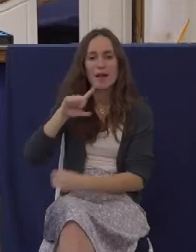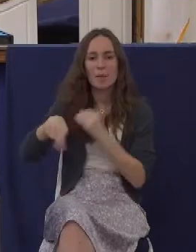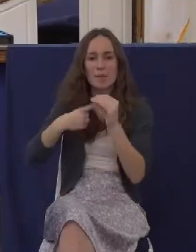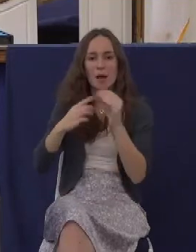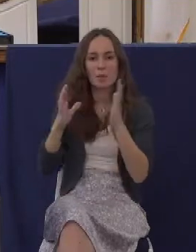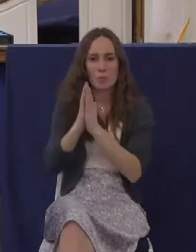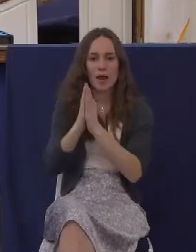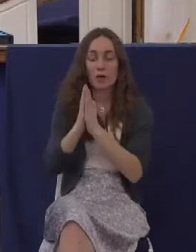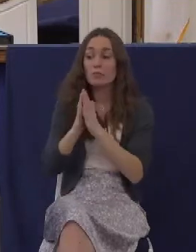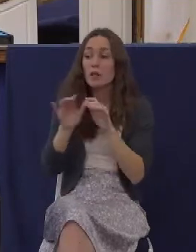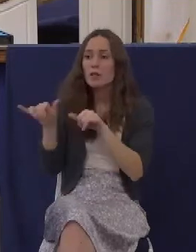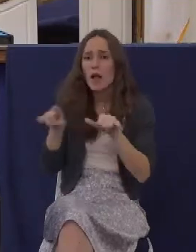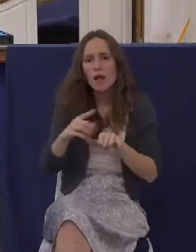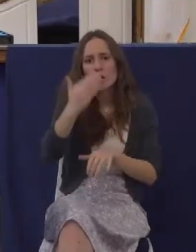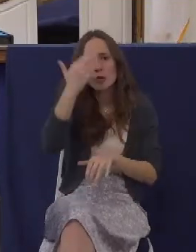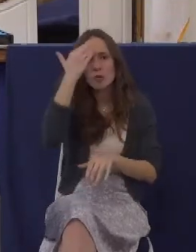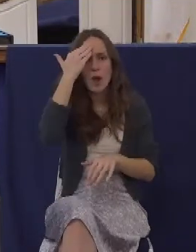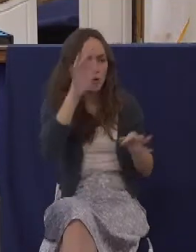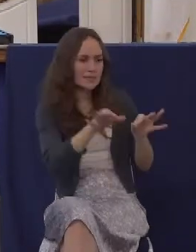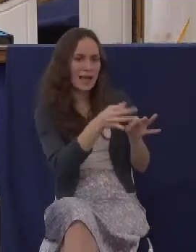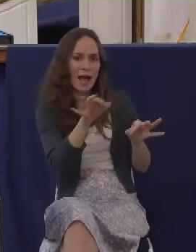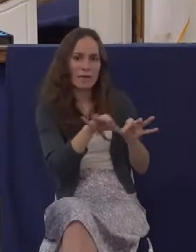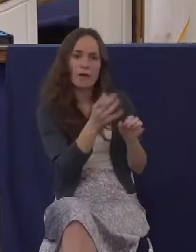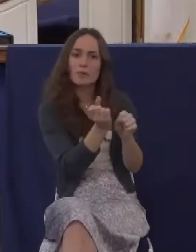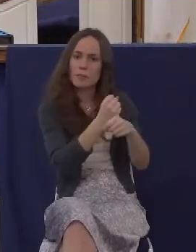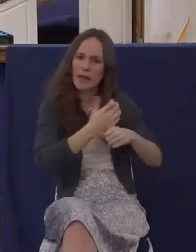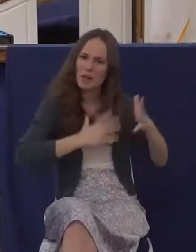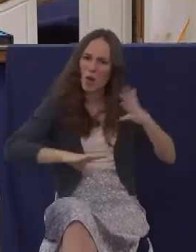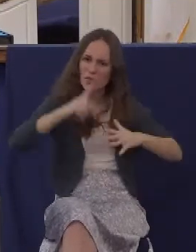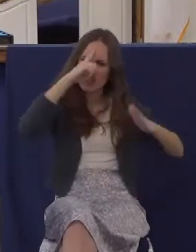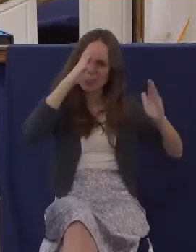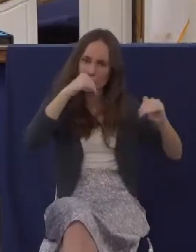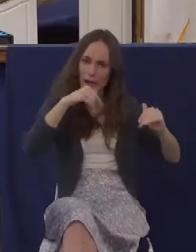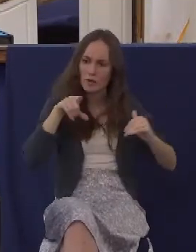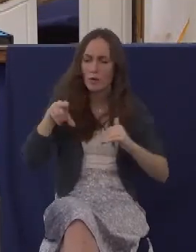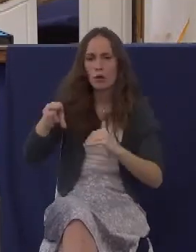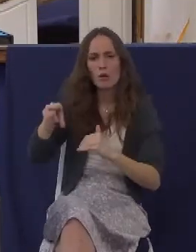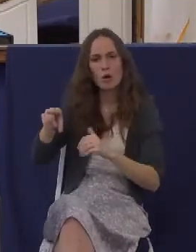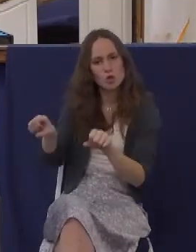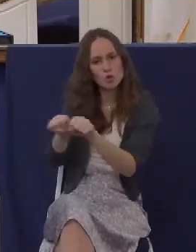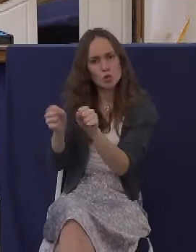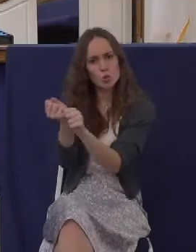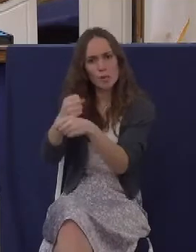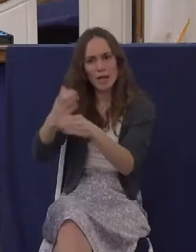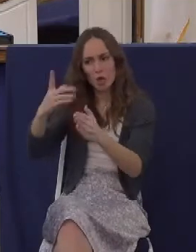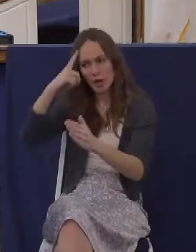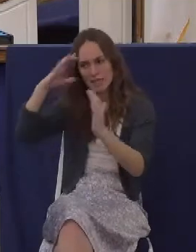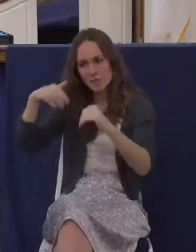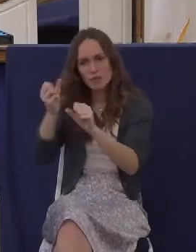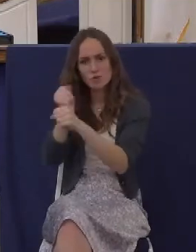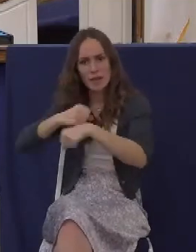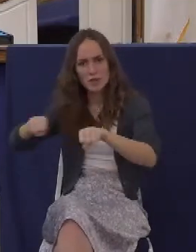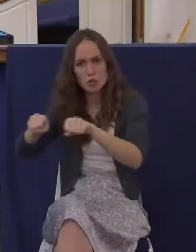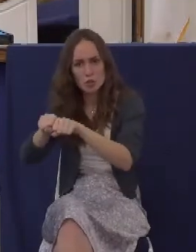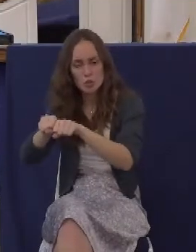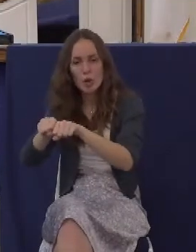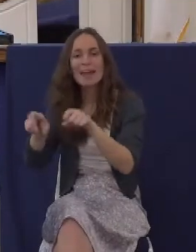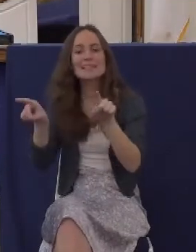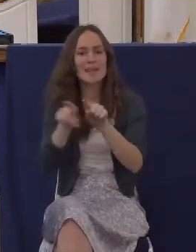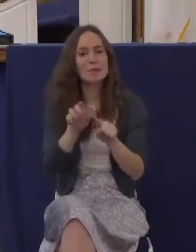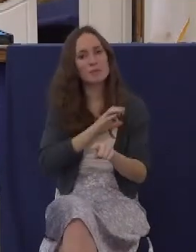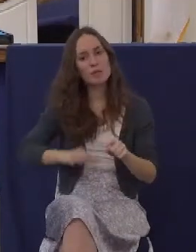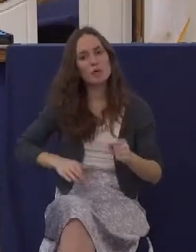of tailors to make clothes and of cobblers to mend shoes, so it is the business of Christians to pray. And that's